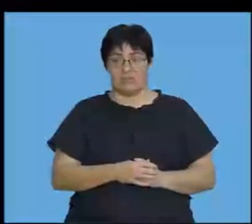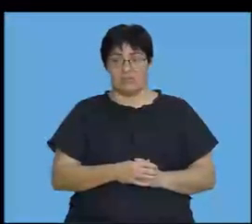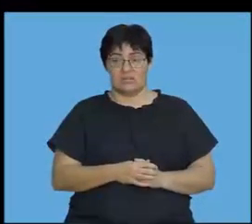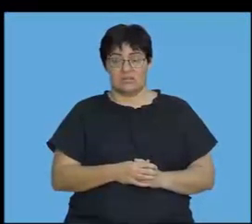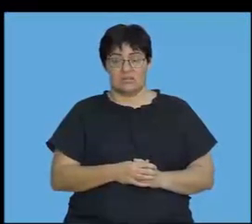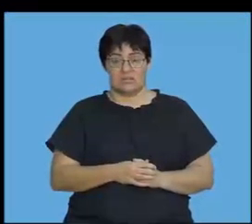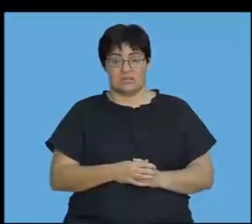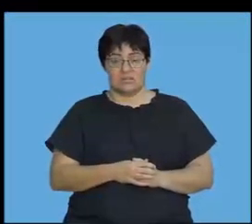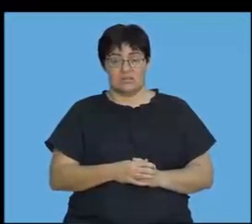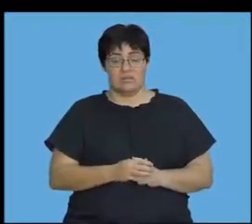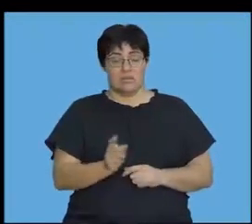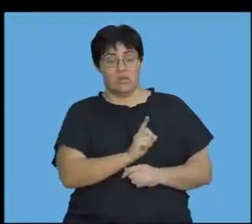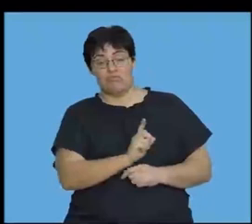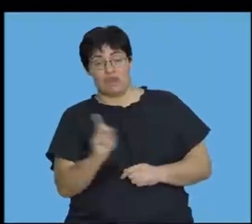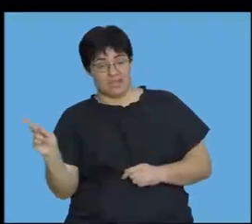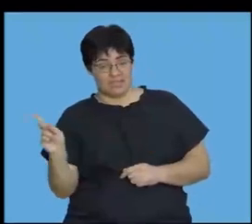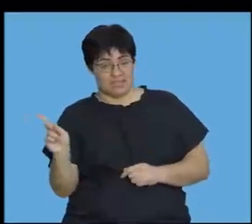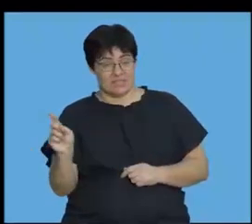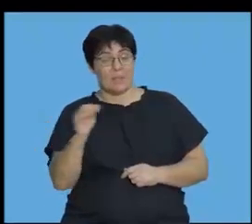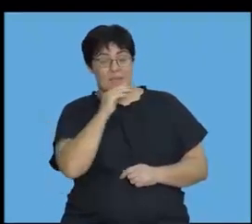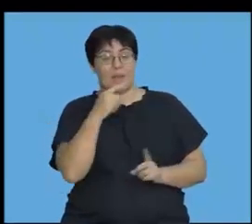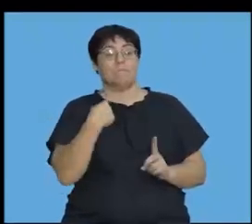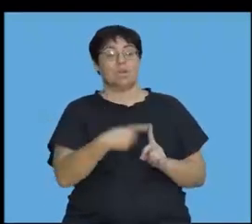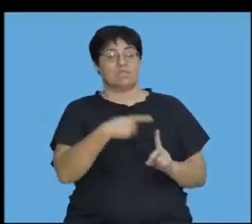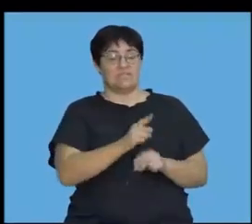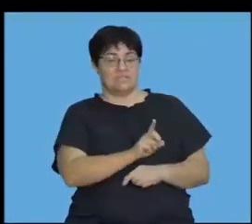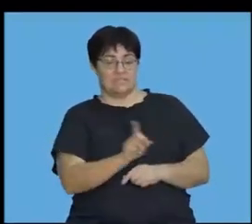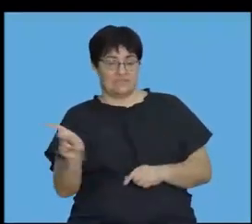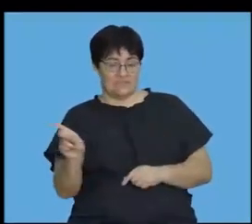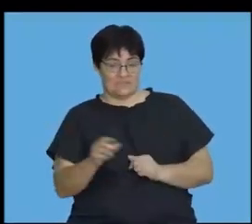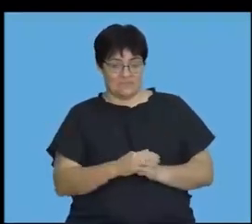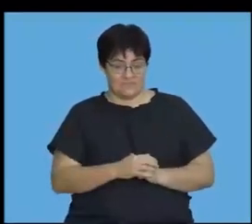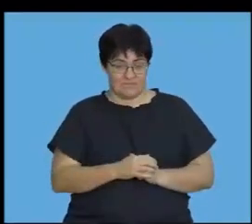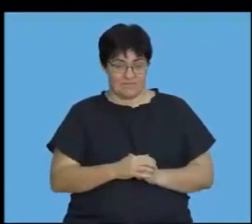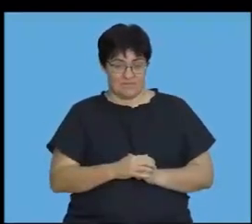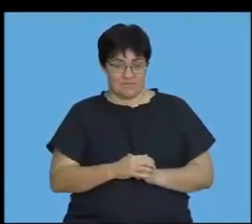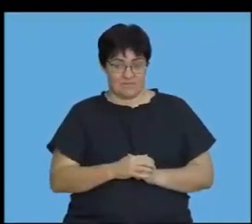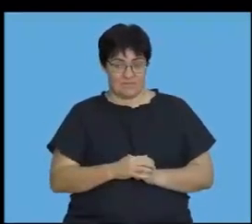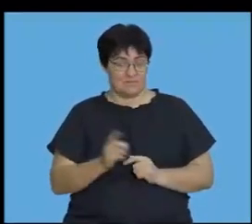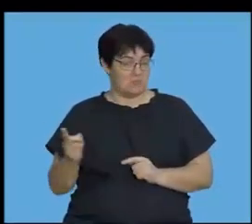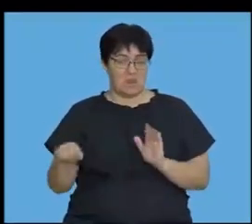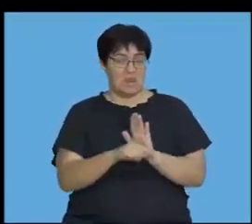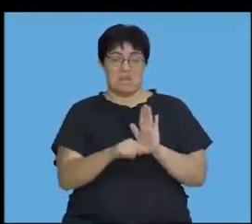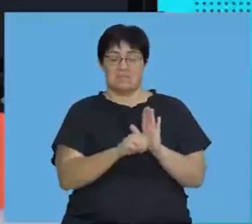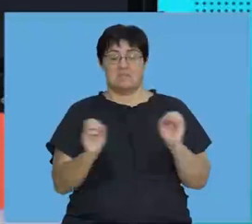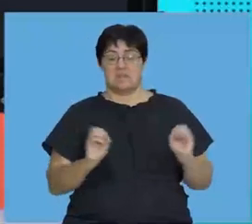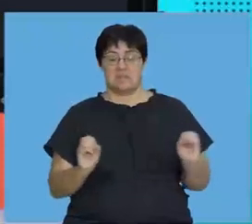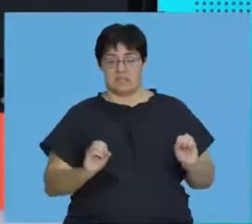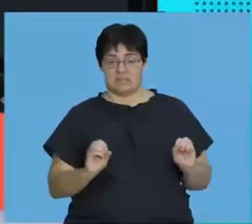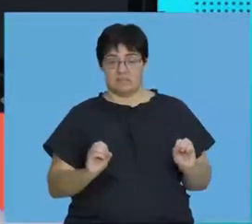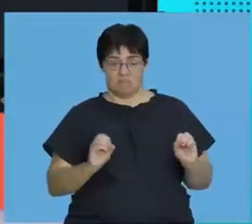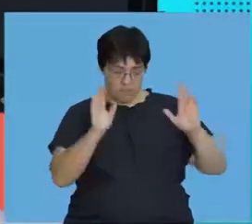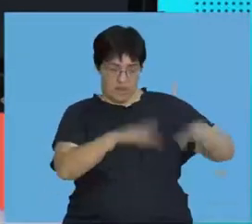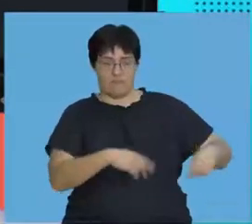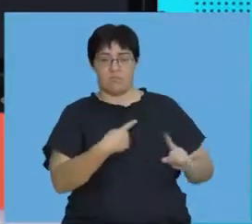made to the right our positive direction. because none of these are negative. We've left